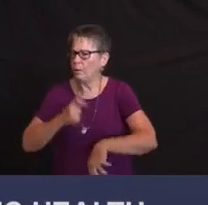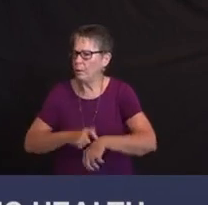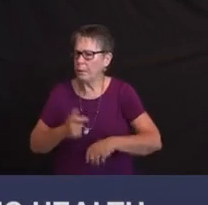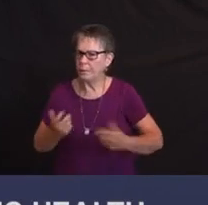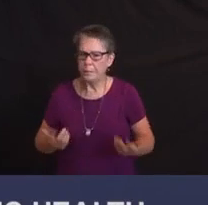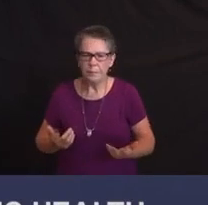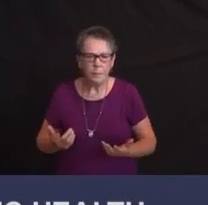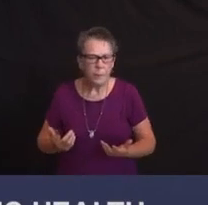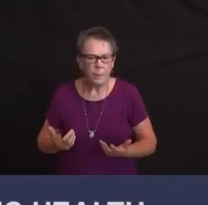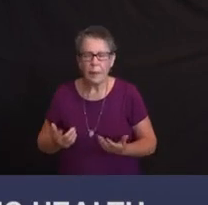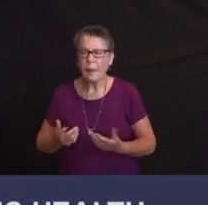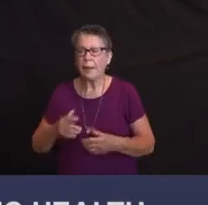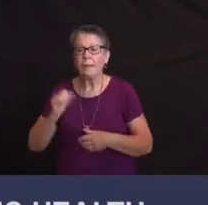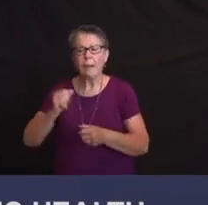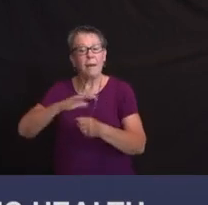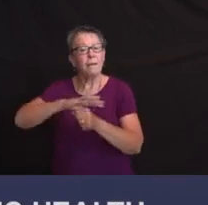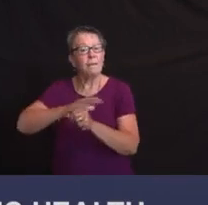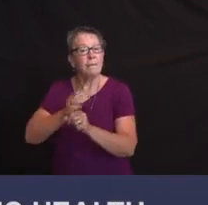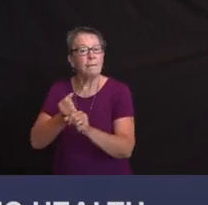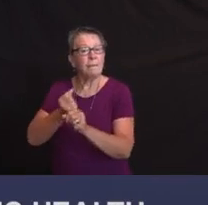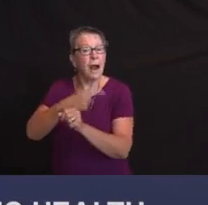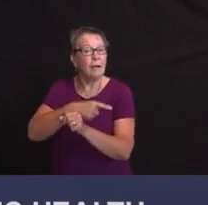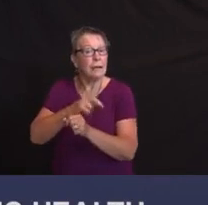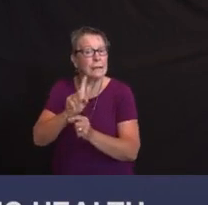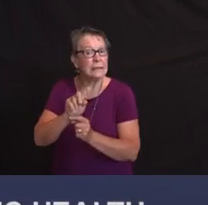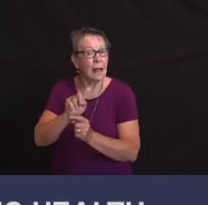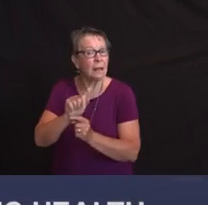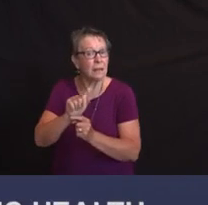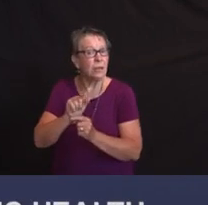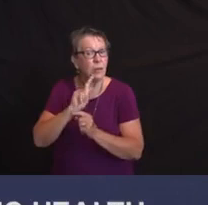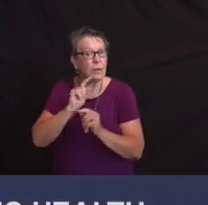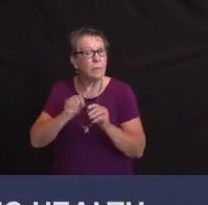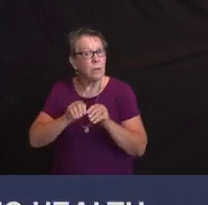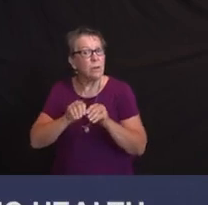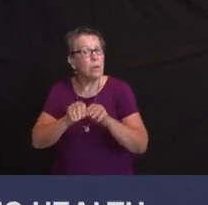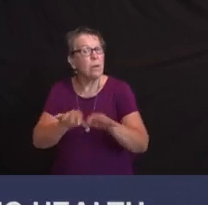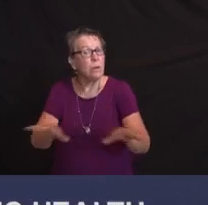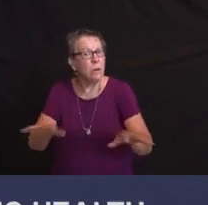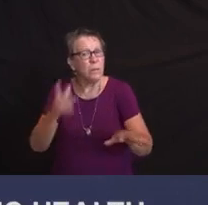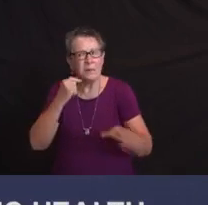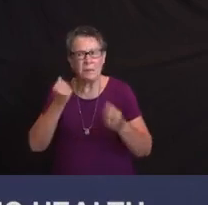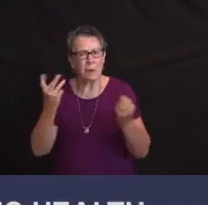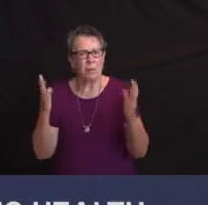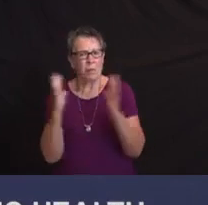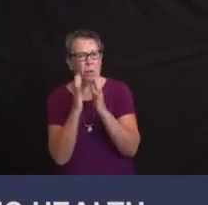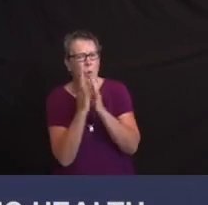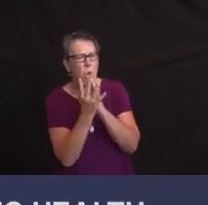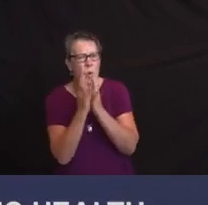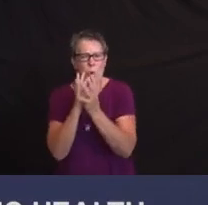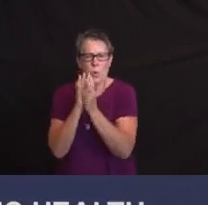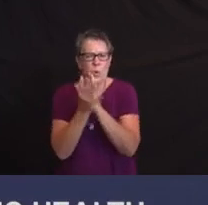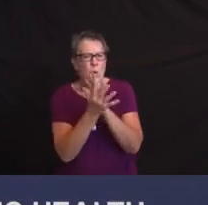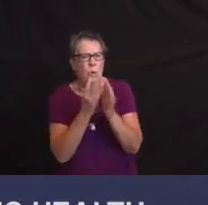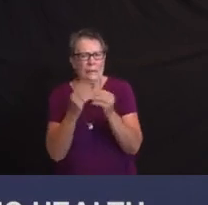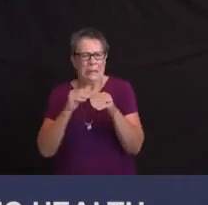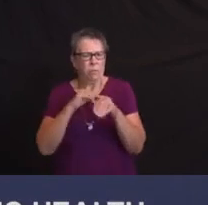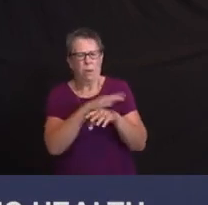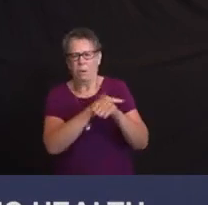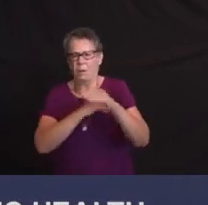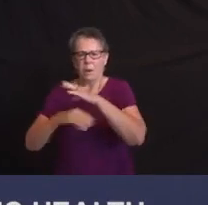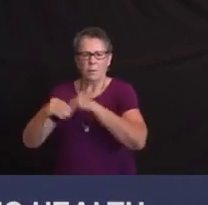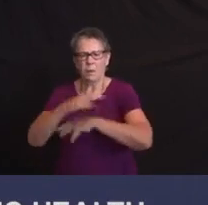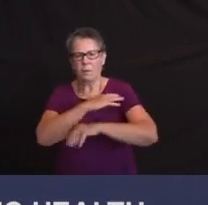in a pandemic. Go back up to the top. We haven't, that certainly is a